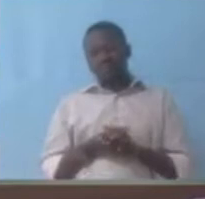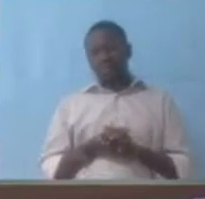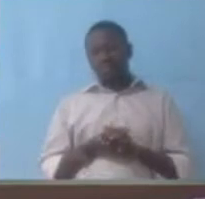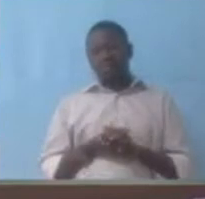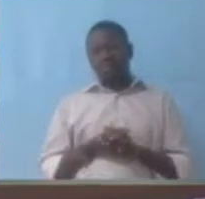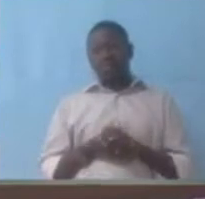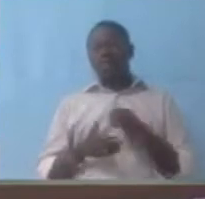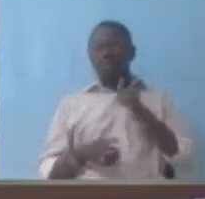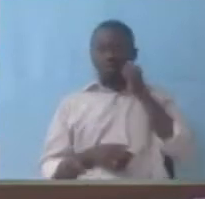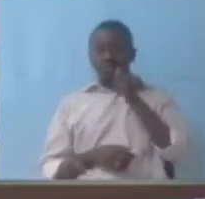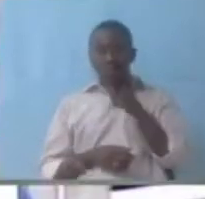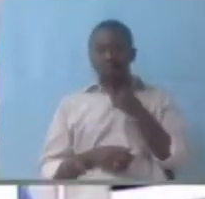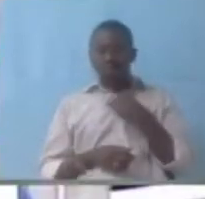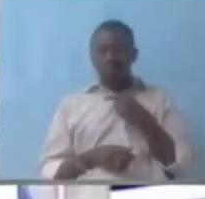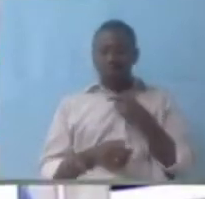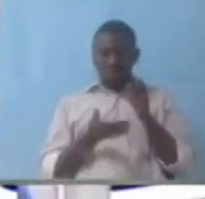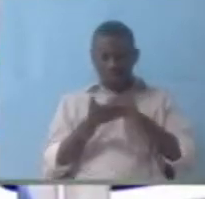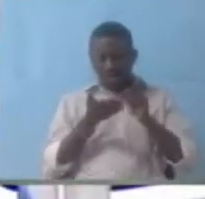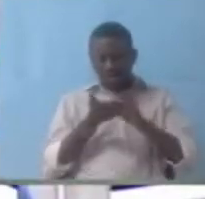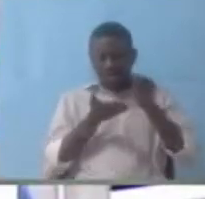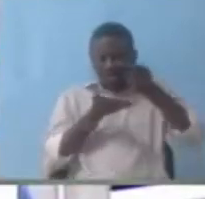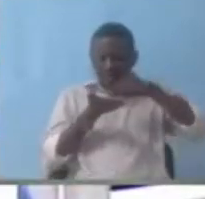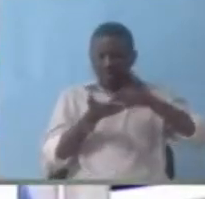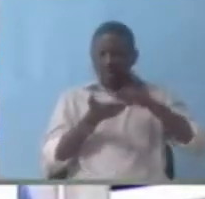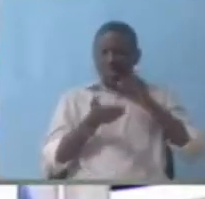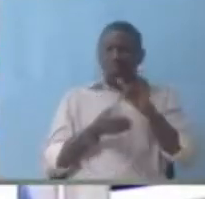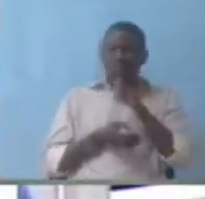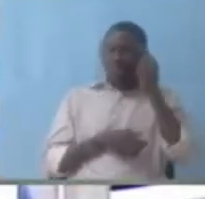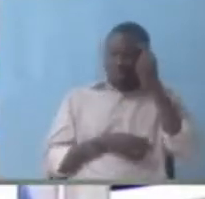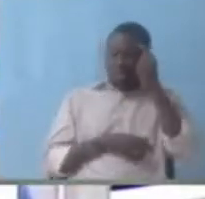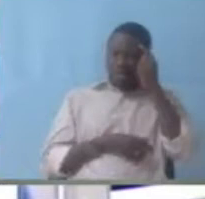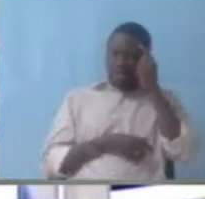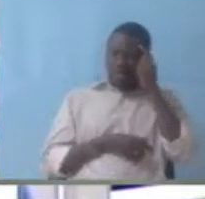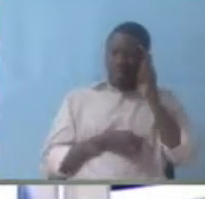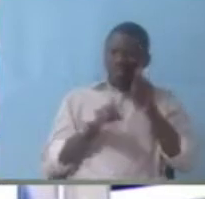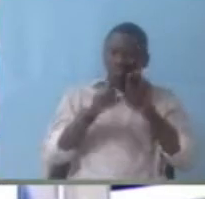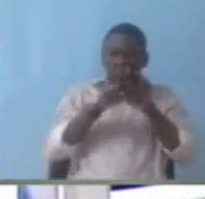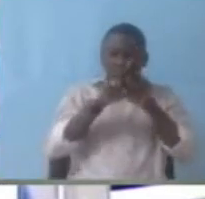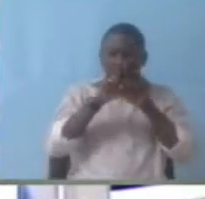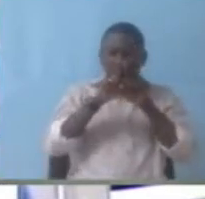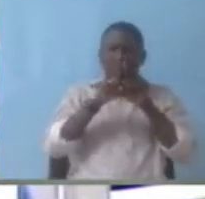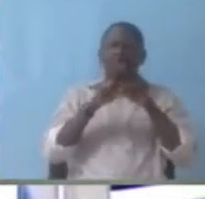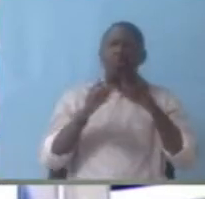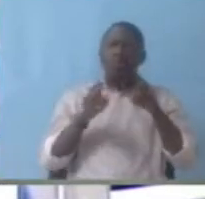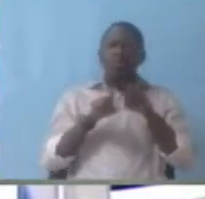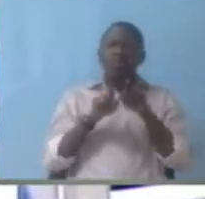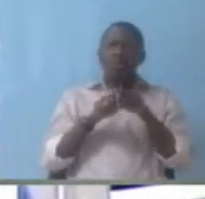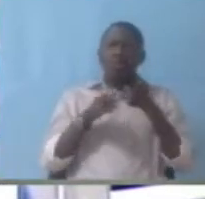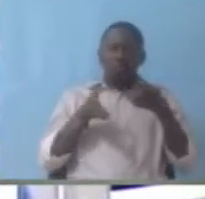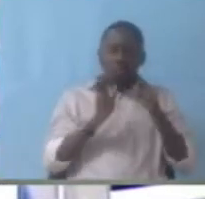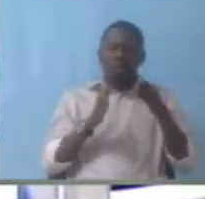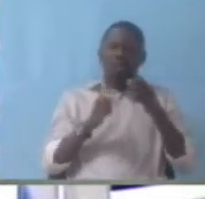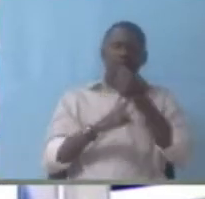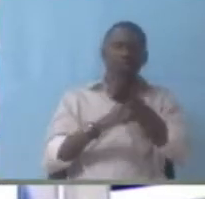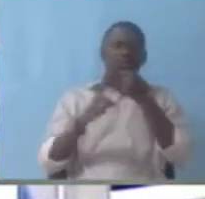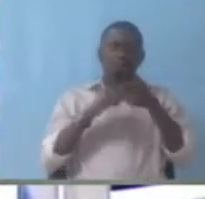using that you had to come up with a draft which you felt reflected our unique circumstances here in the Gambia. Andunja in kabriol be ko takiya jube